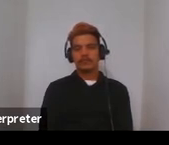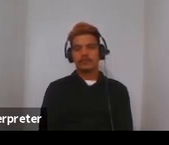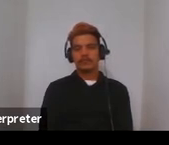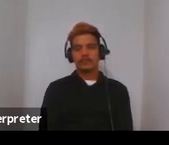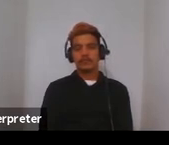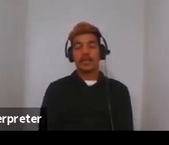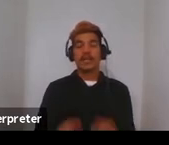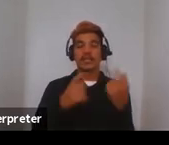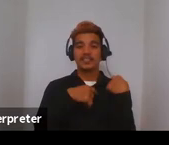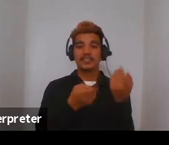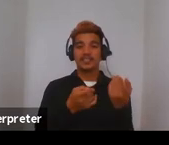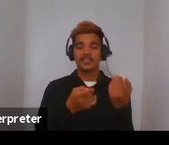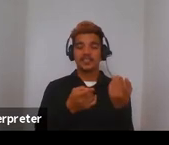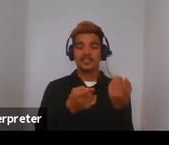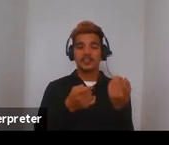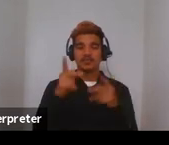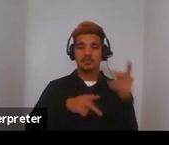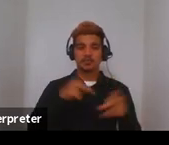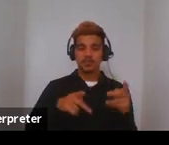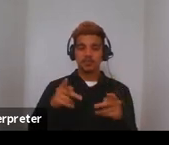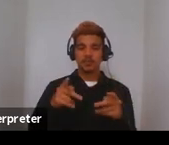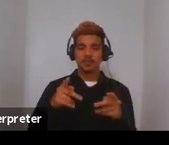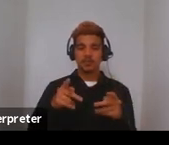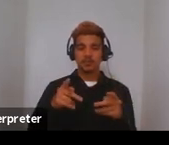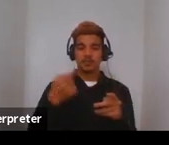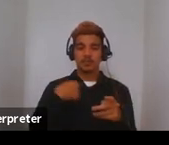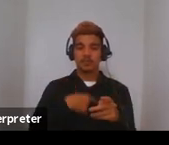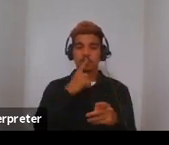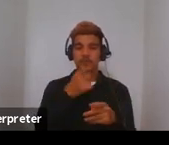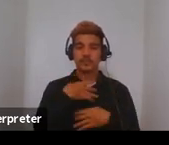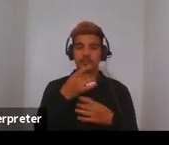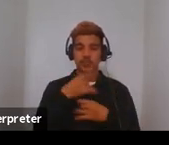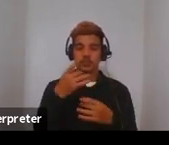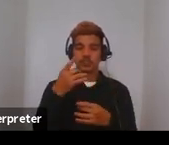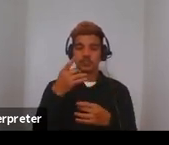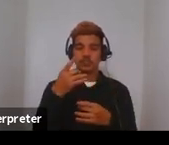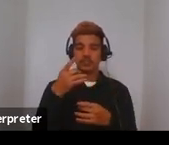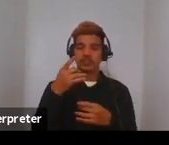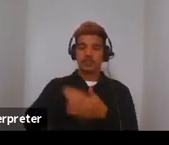And since folks were really interested in prevention, I'm just gonna write in